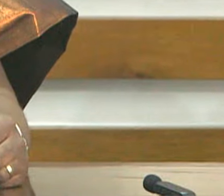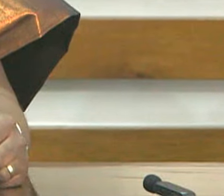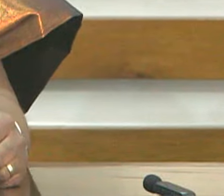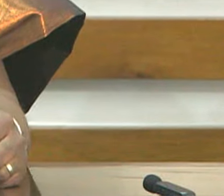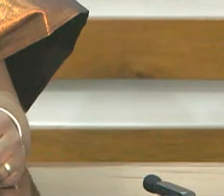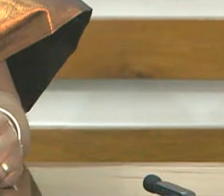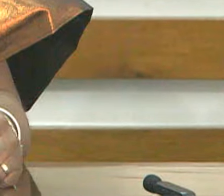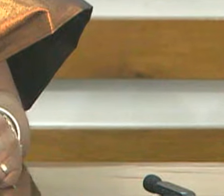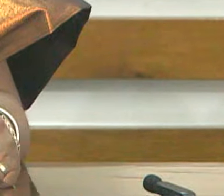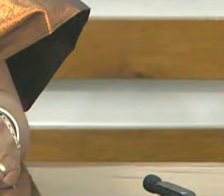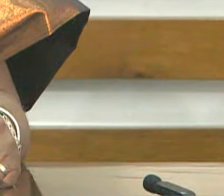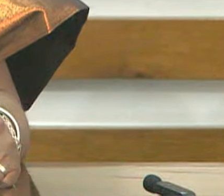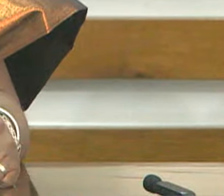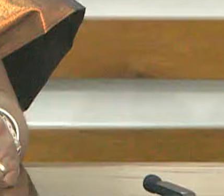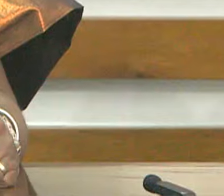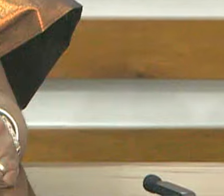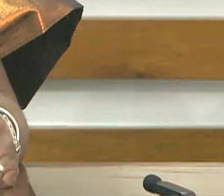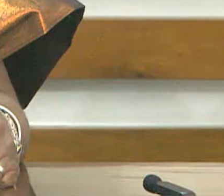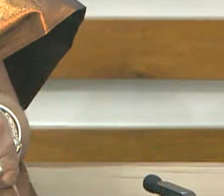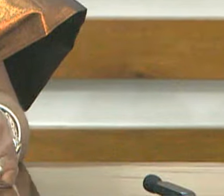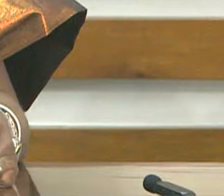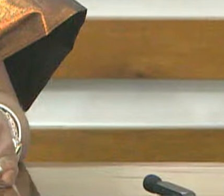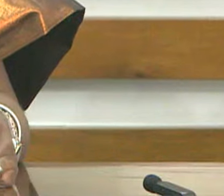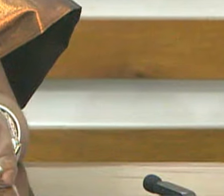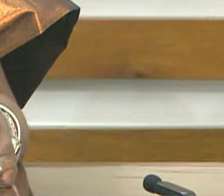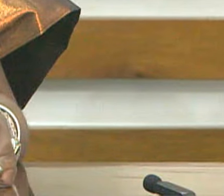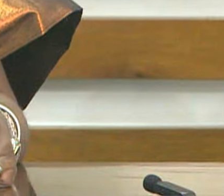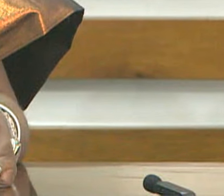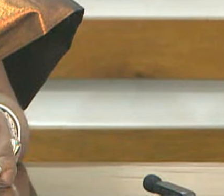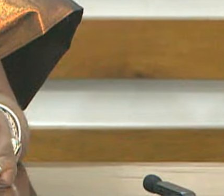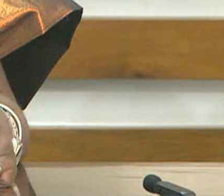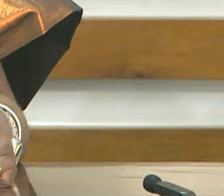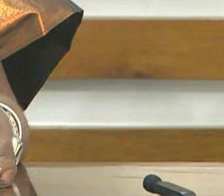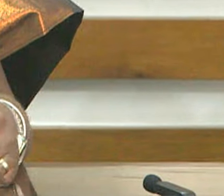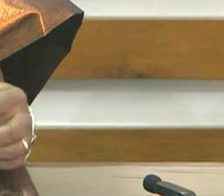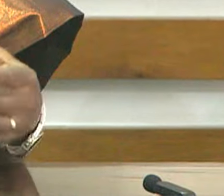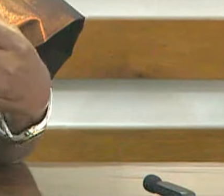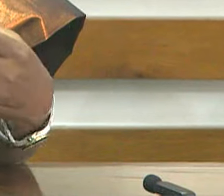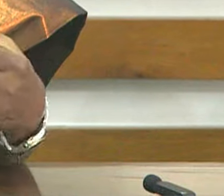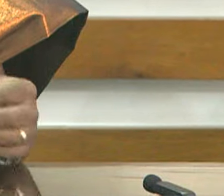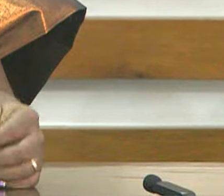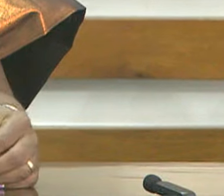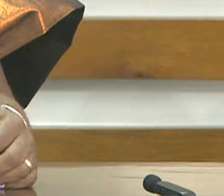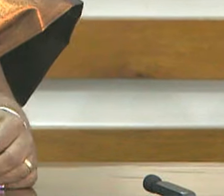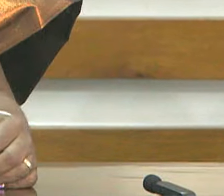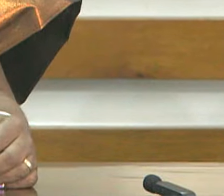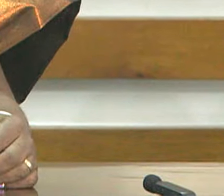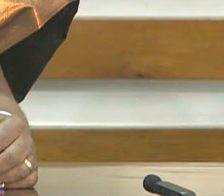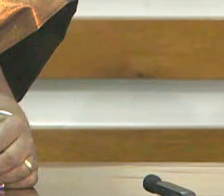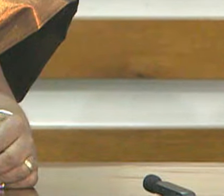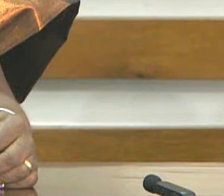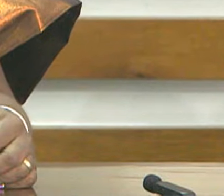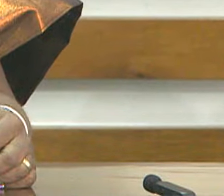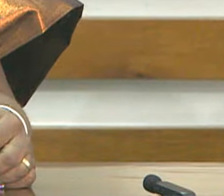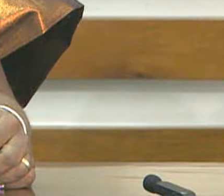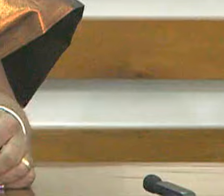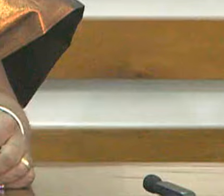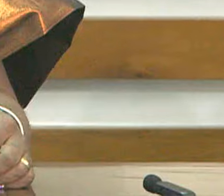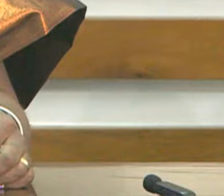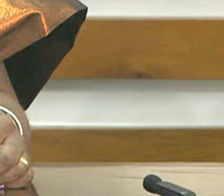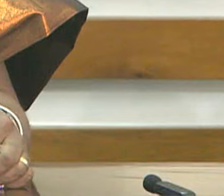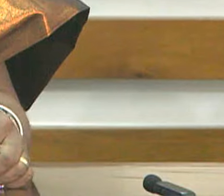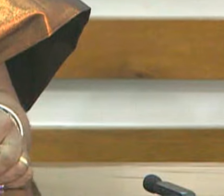2024. This act or this law, now law we initiate, we come out from with First Lady Dr.